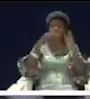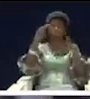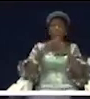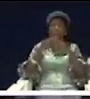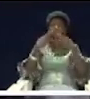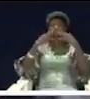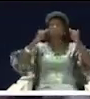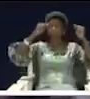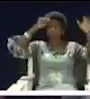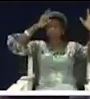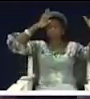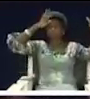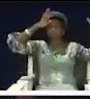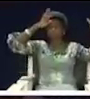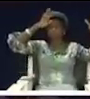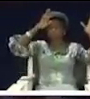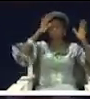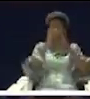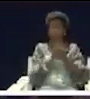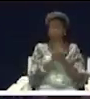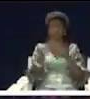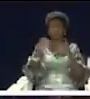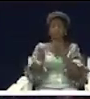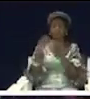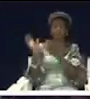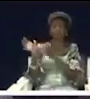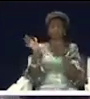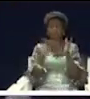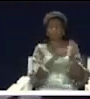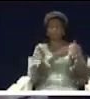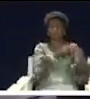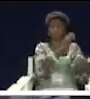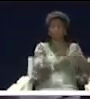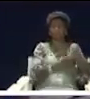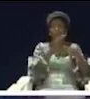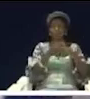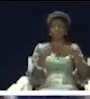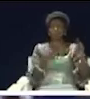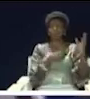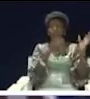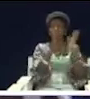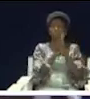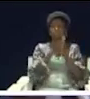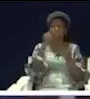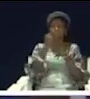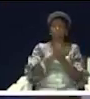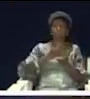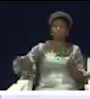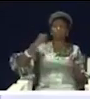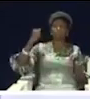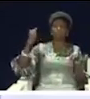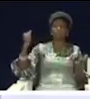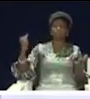Thank you, Lord. In Jesus' mighty name, we have prayed.